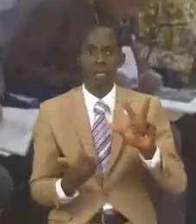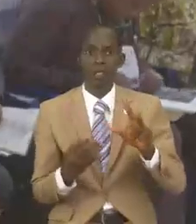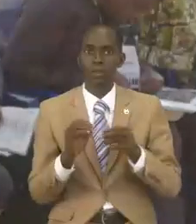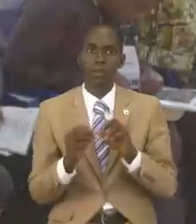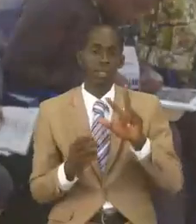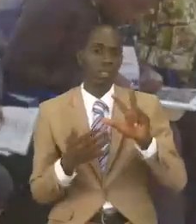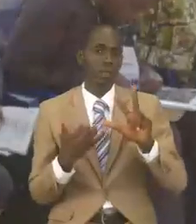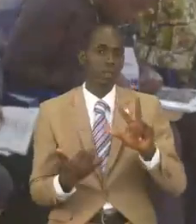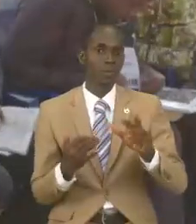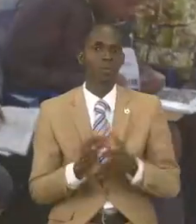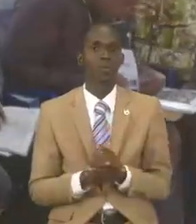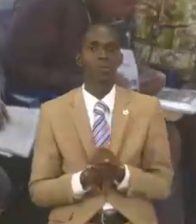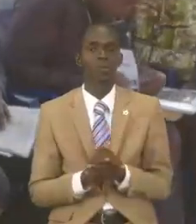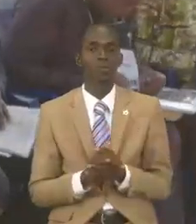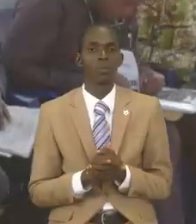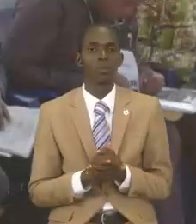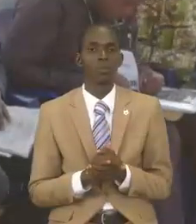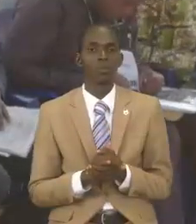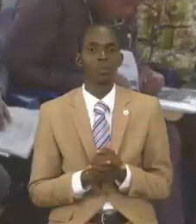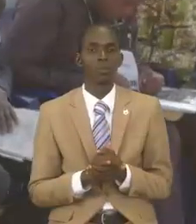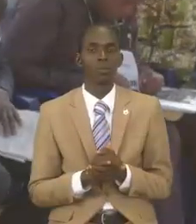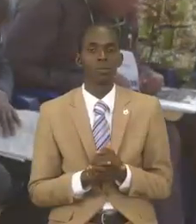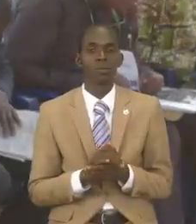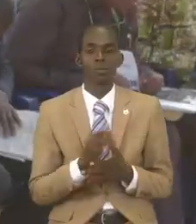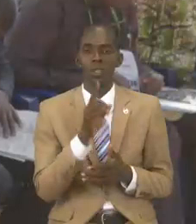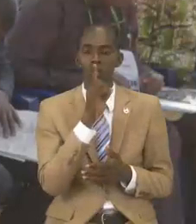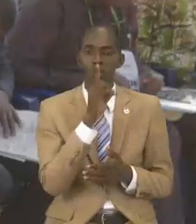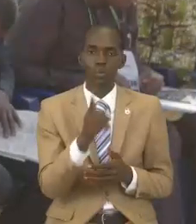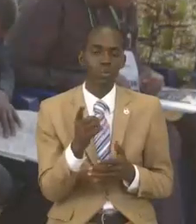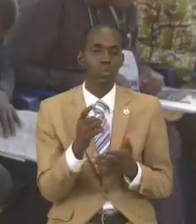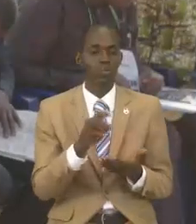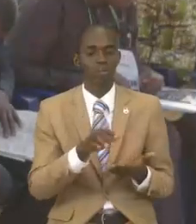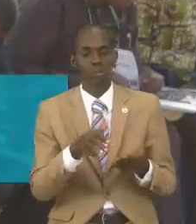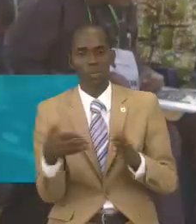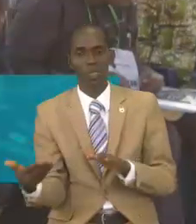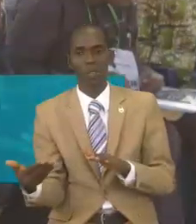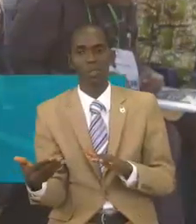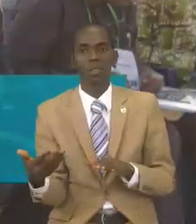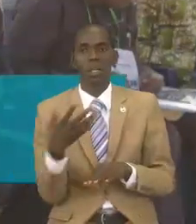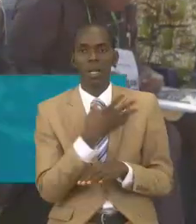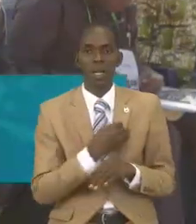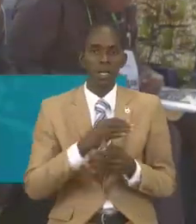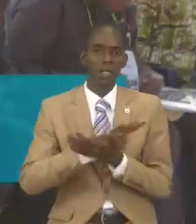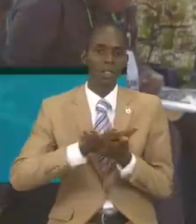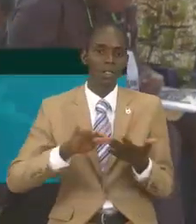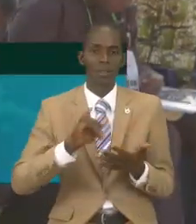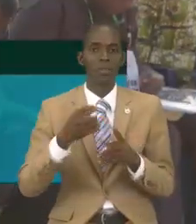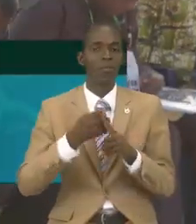three is true crucifixion and cleansing from